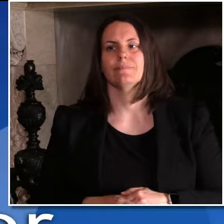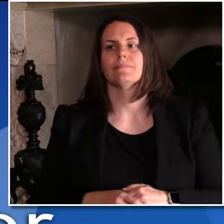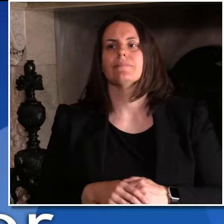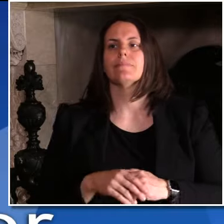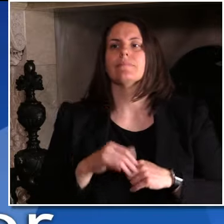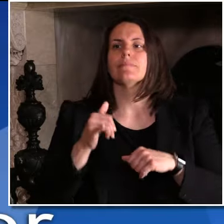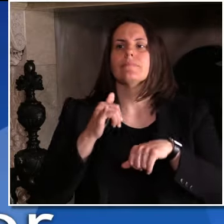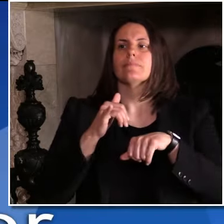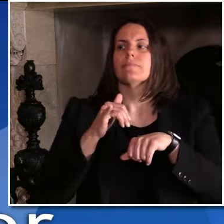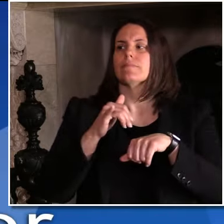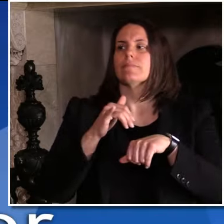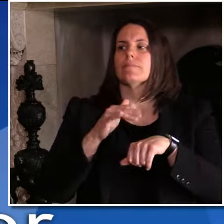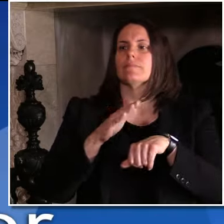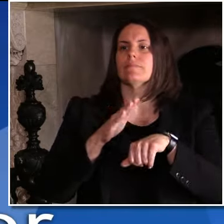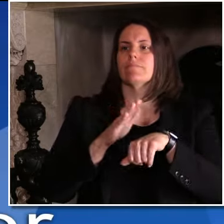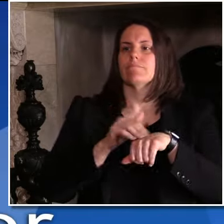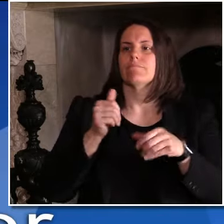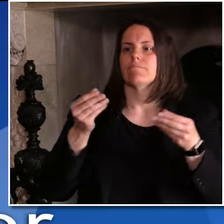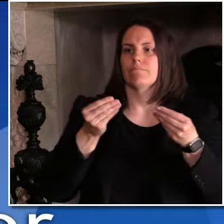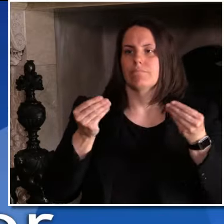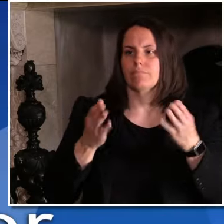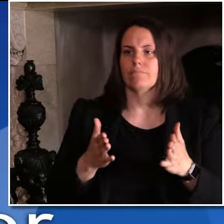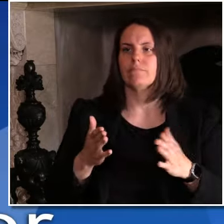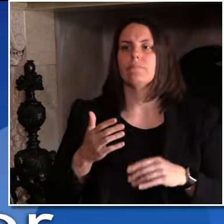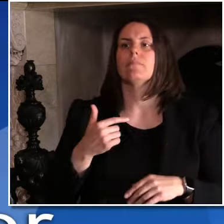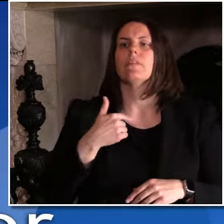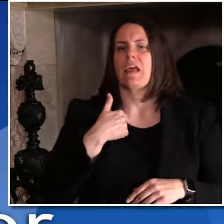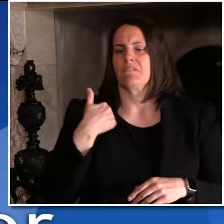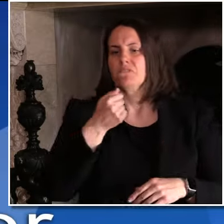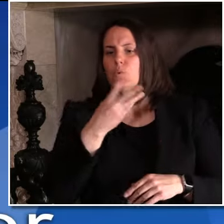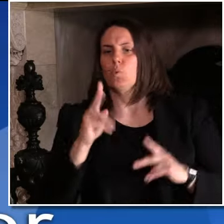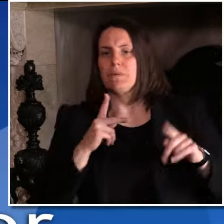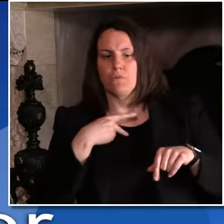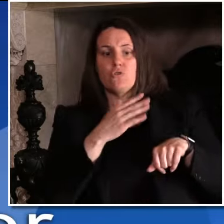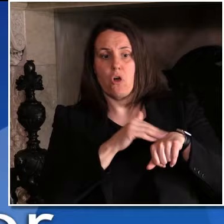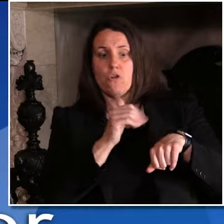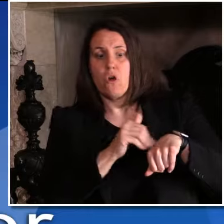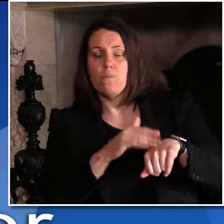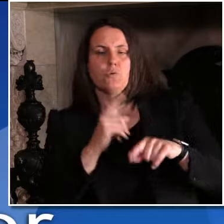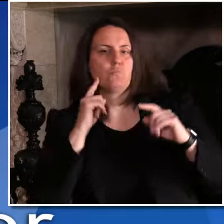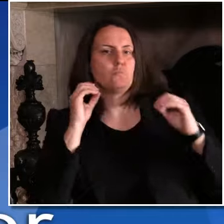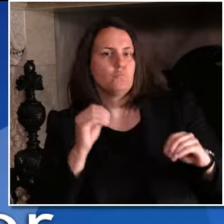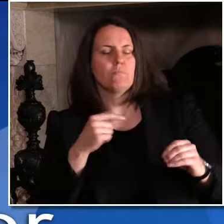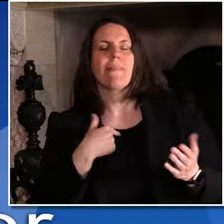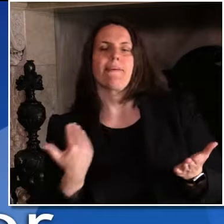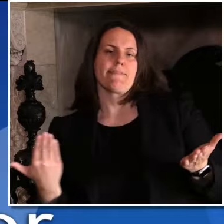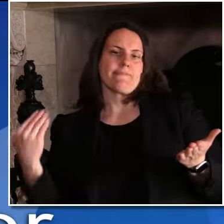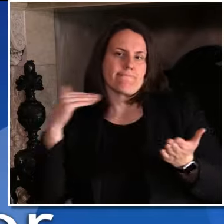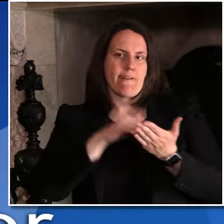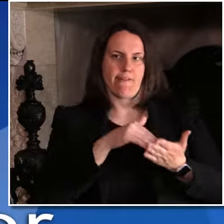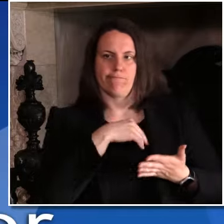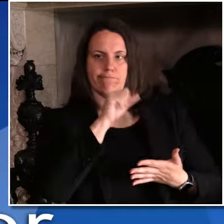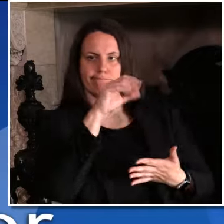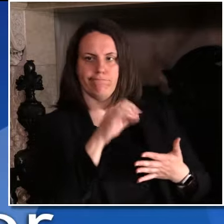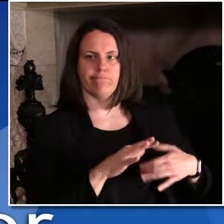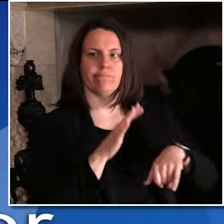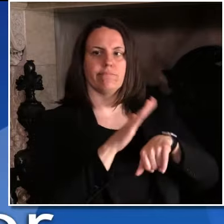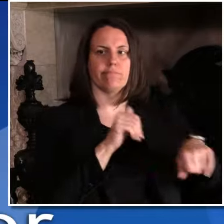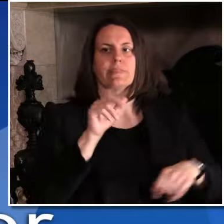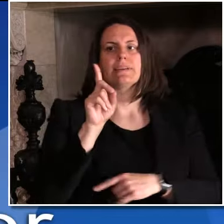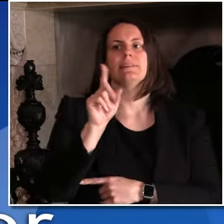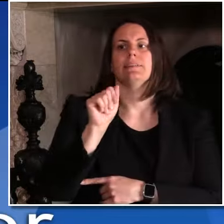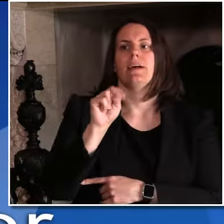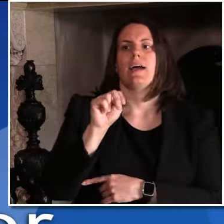to ask a question, so we'll try again with Dan Malloy from Spectrum News 1. Dan?